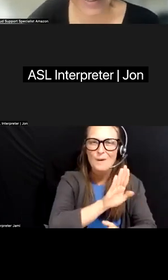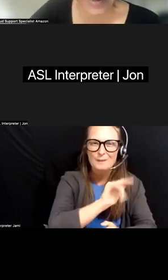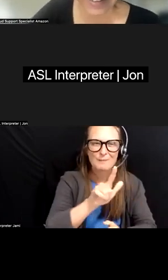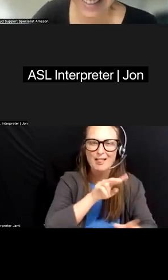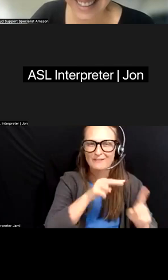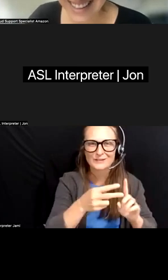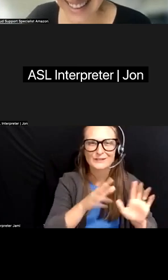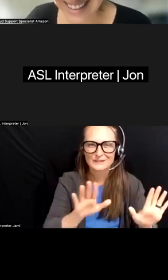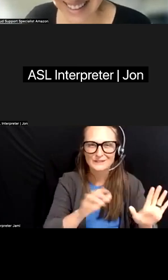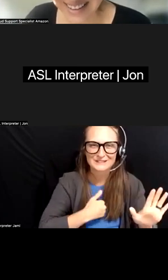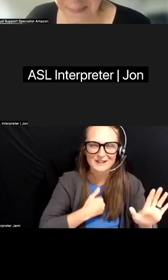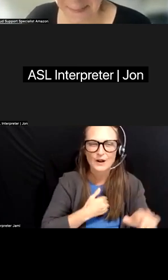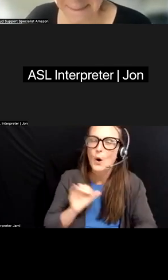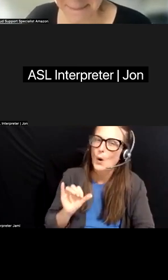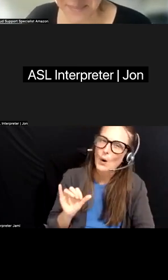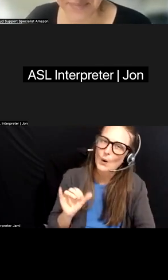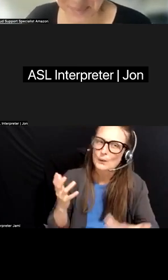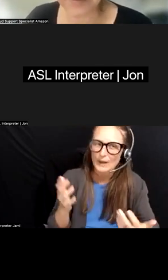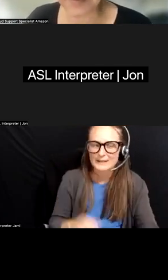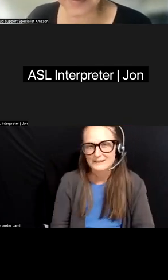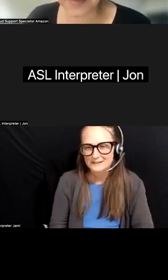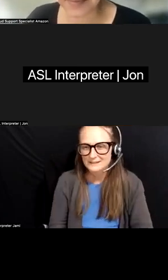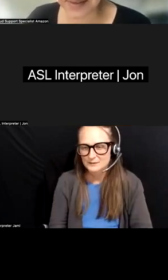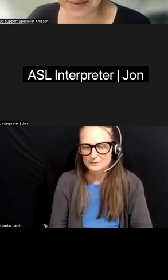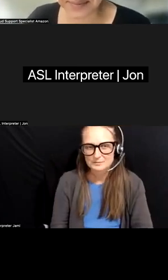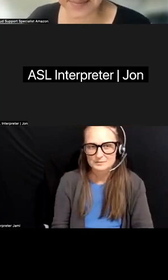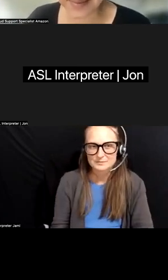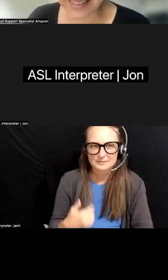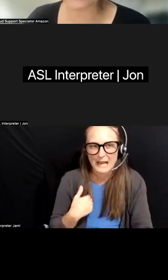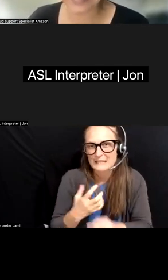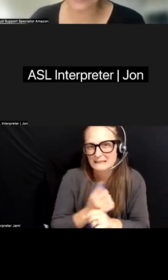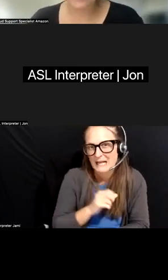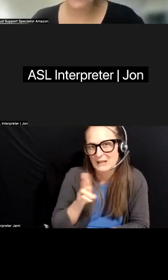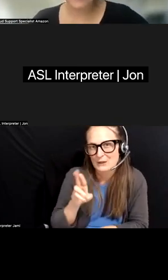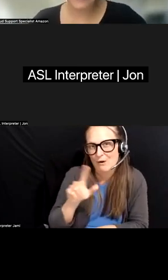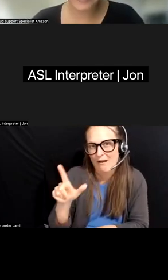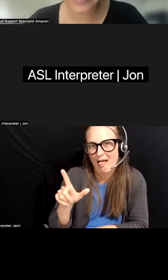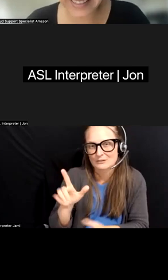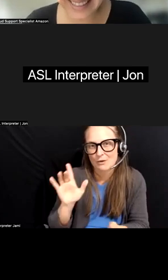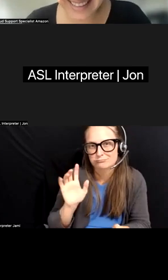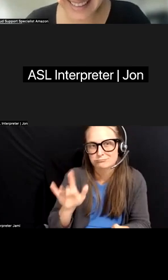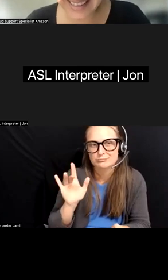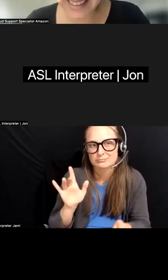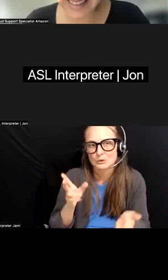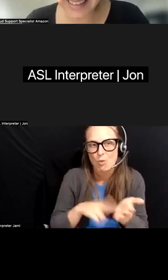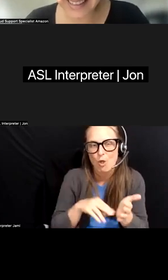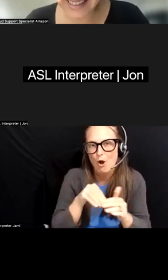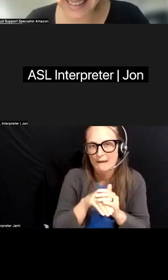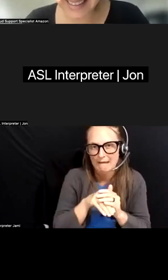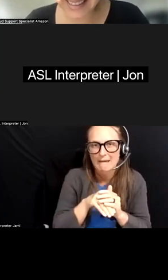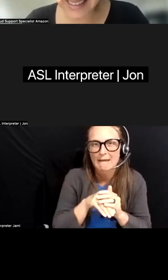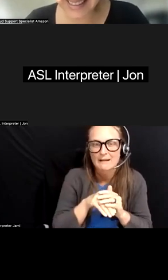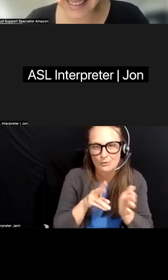access. Thanks. So there's I just got a URL, so I'm logged in. So make sure you just log in and bring to